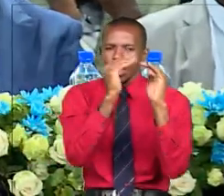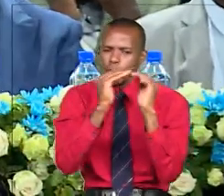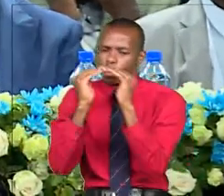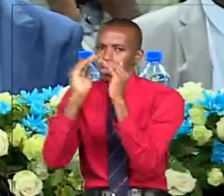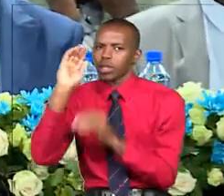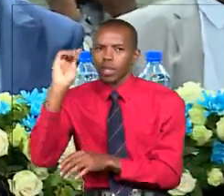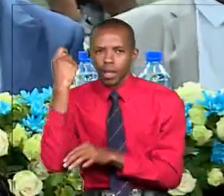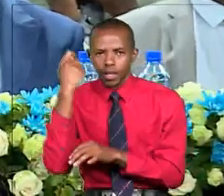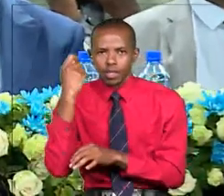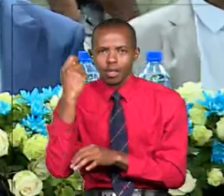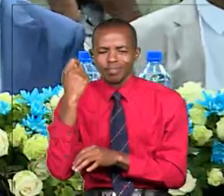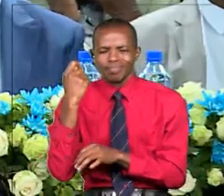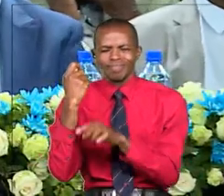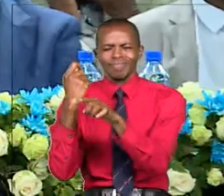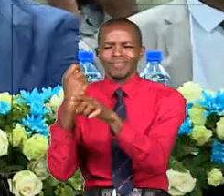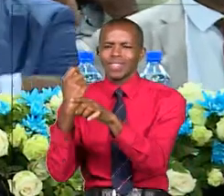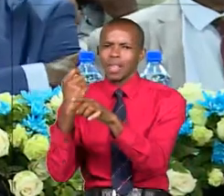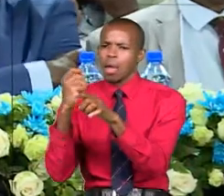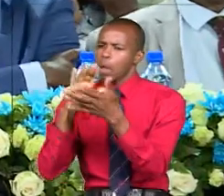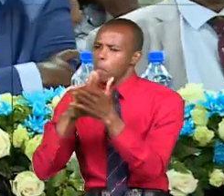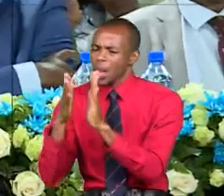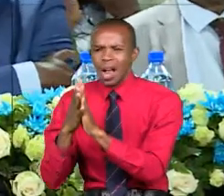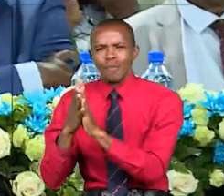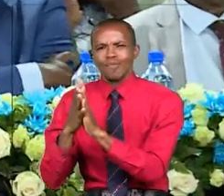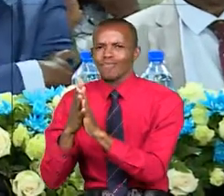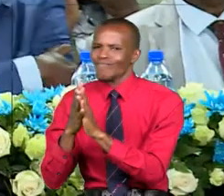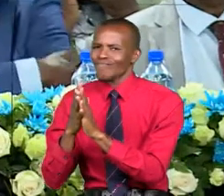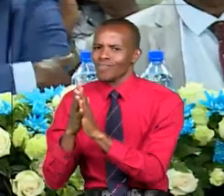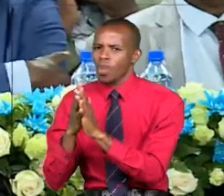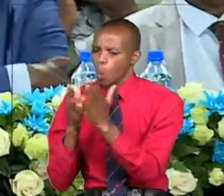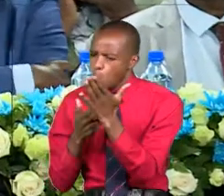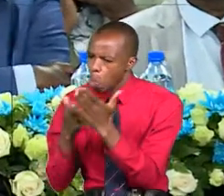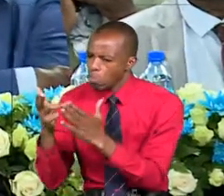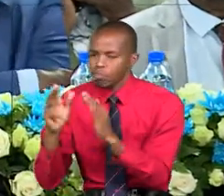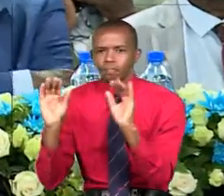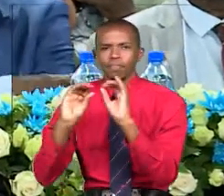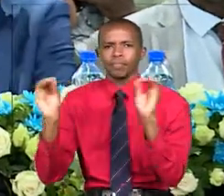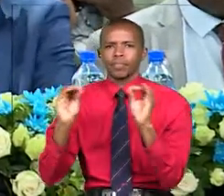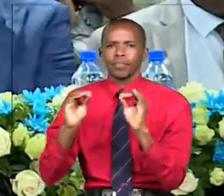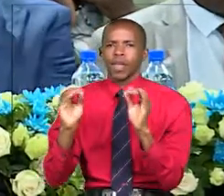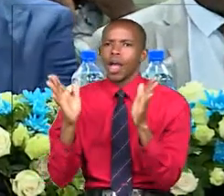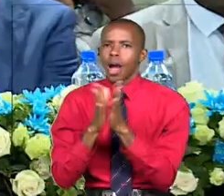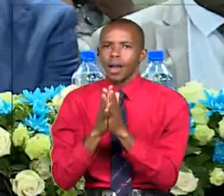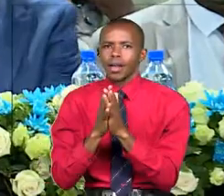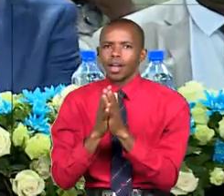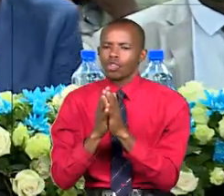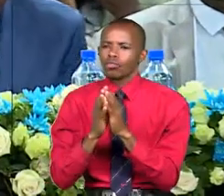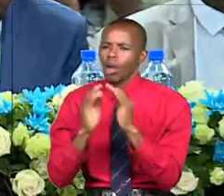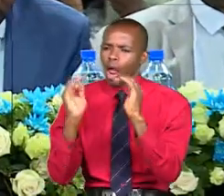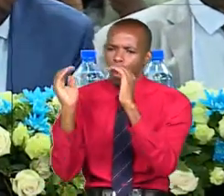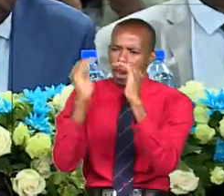Kenya, has become the face of impunity and suffocation of democratic